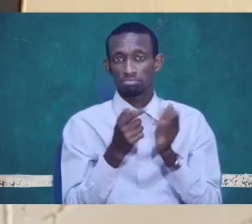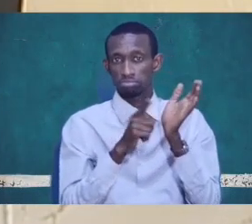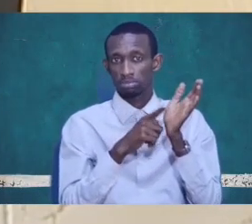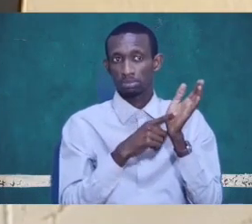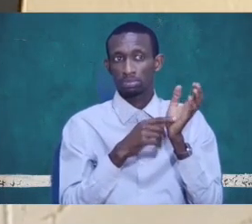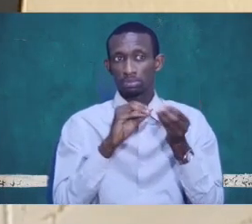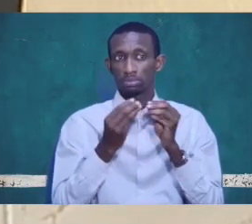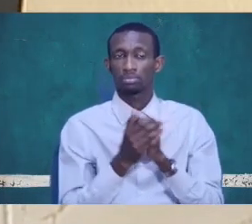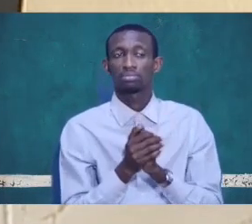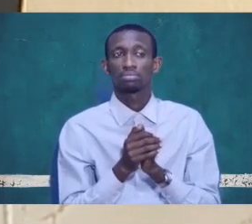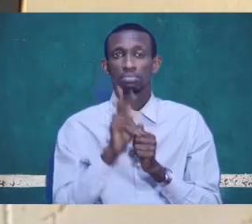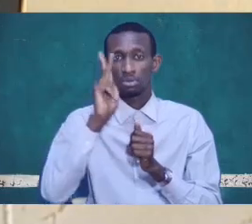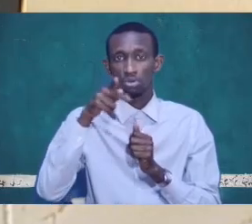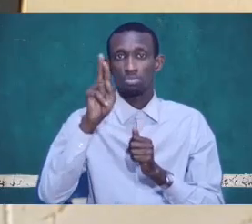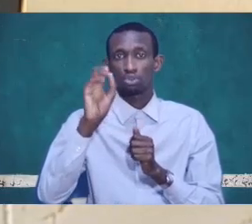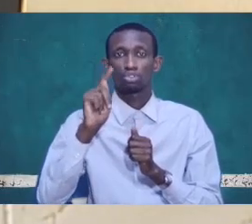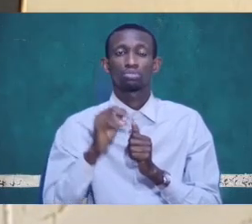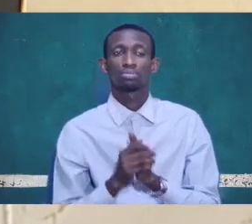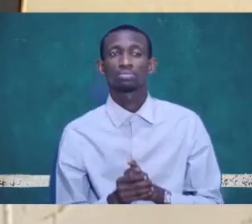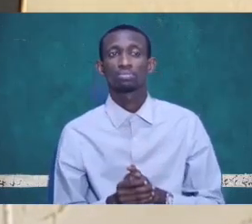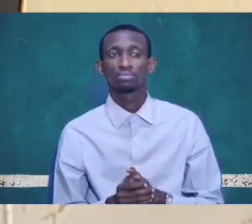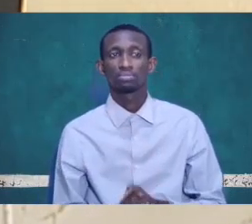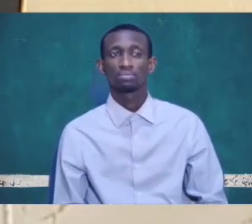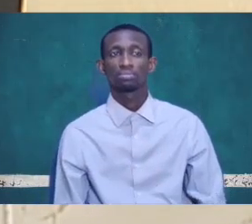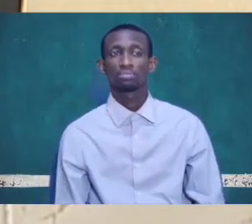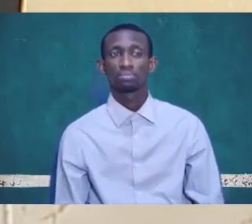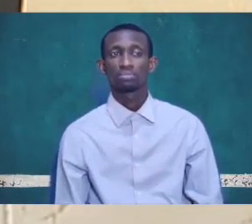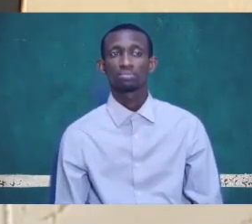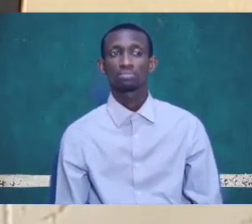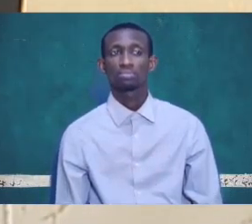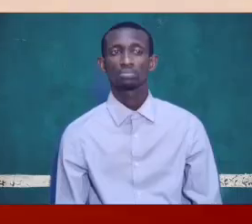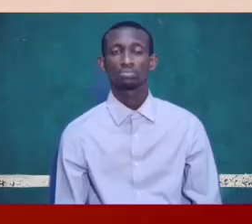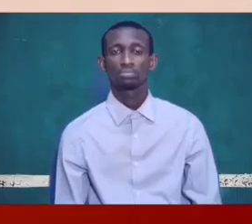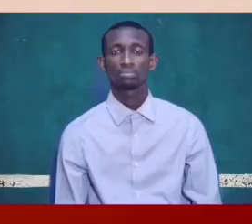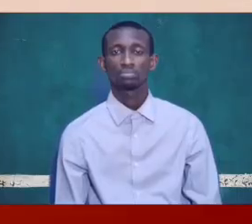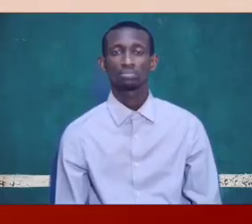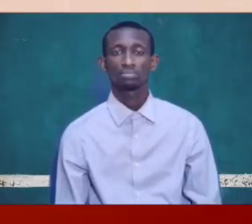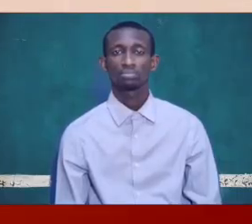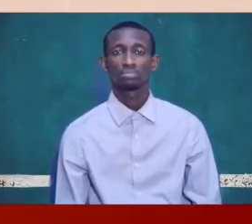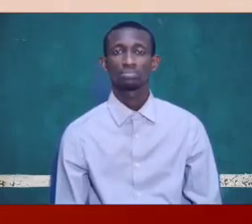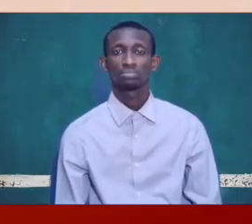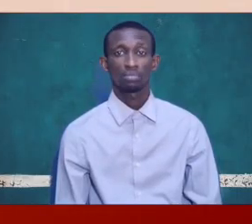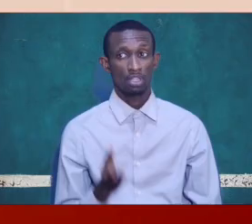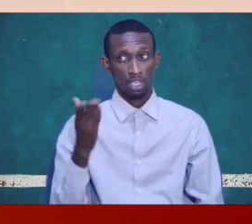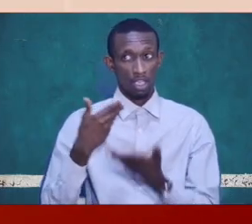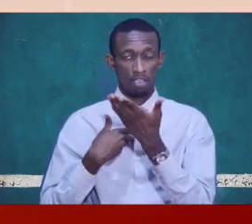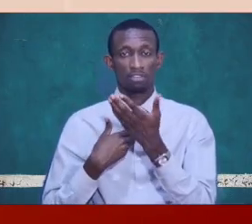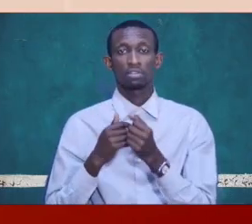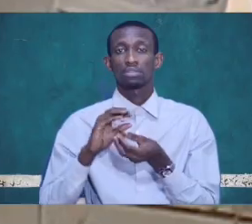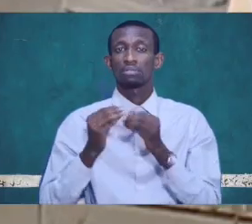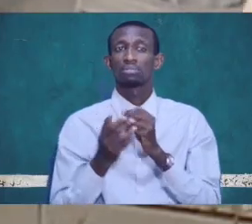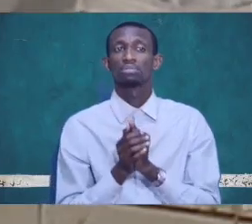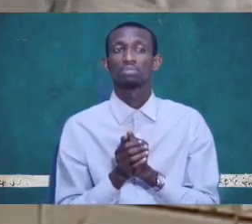And because of that, then here we have the number of protons, which is